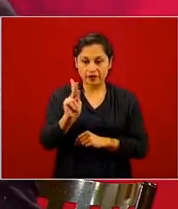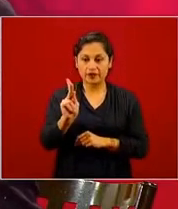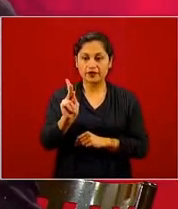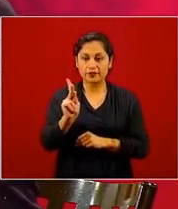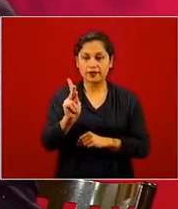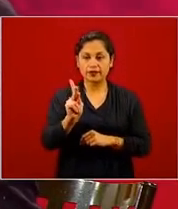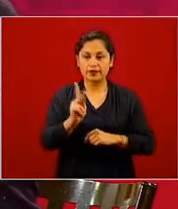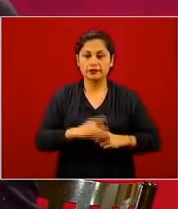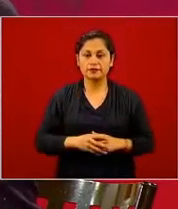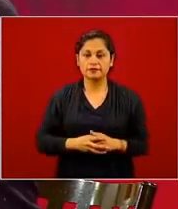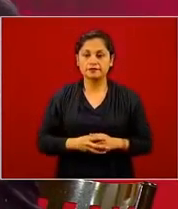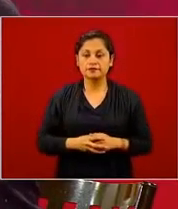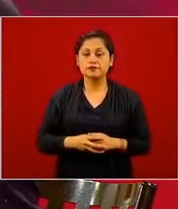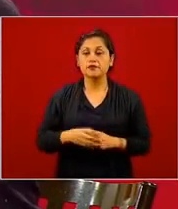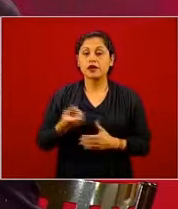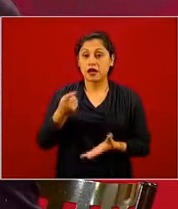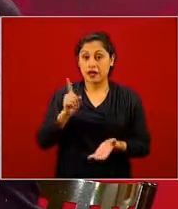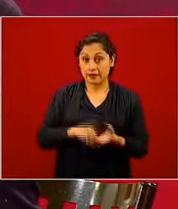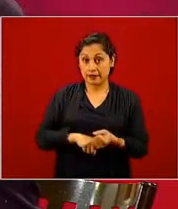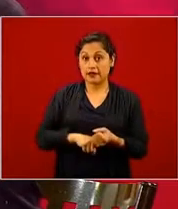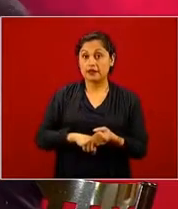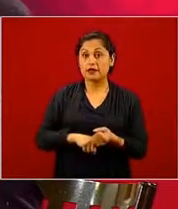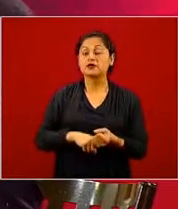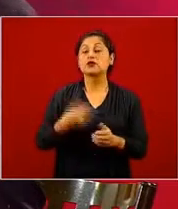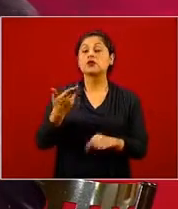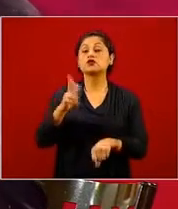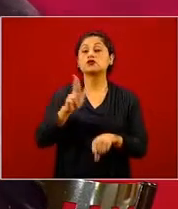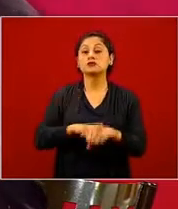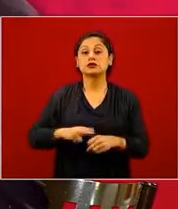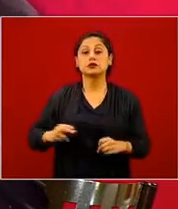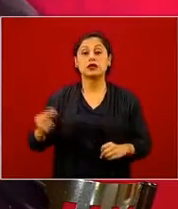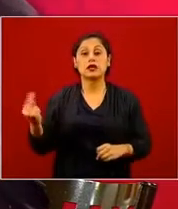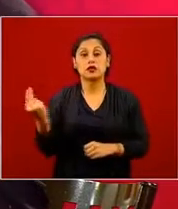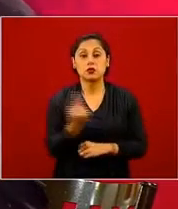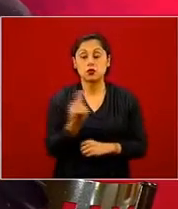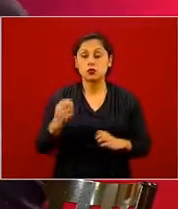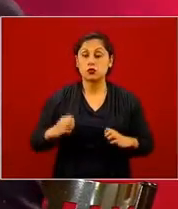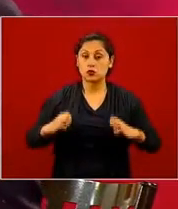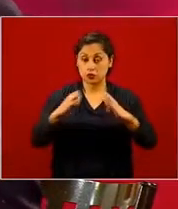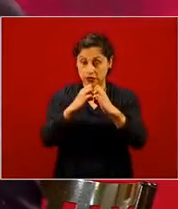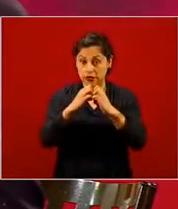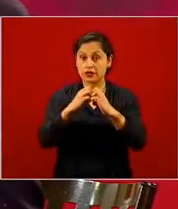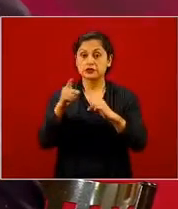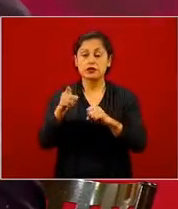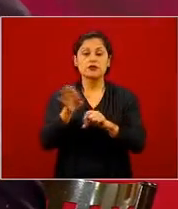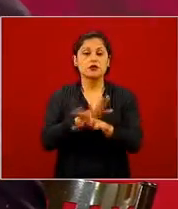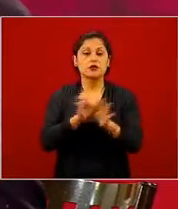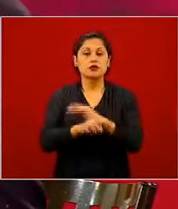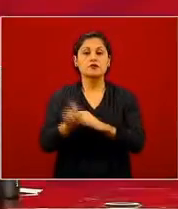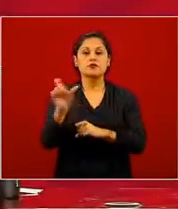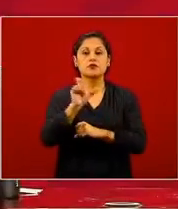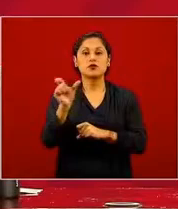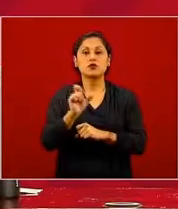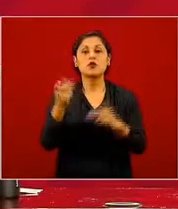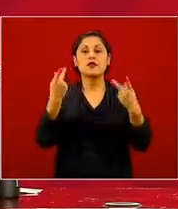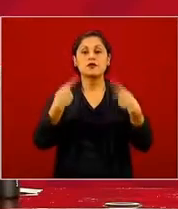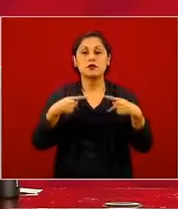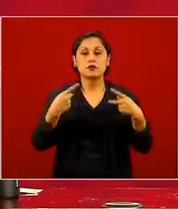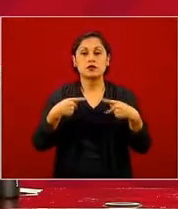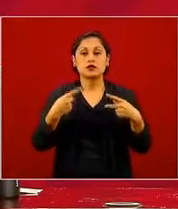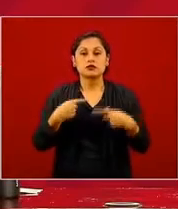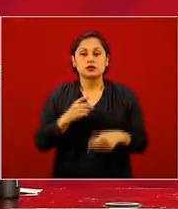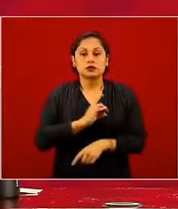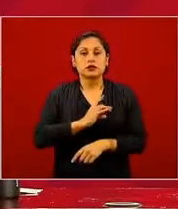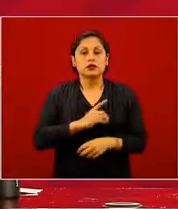not know, but this is something that we use frequently at in the OR